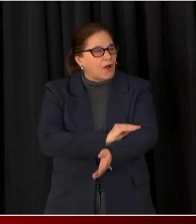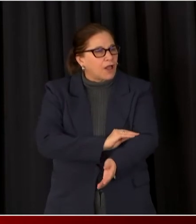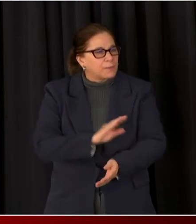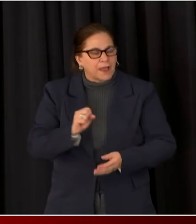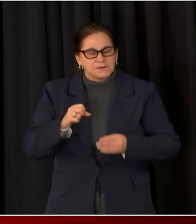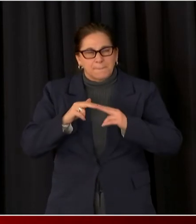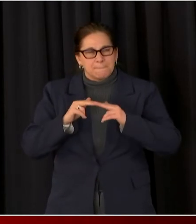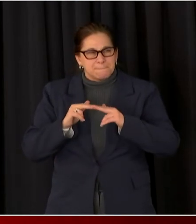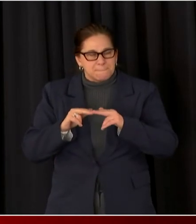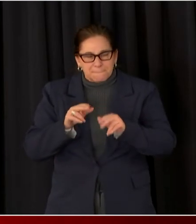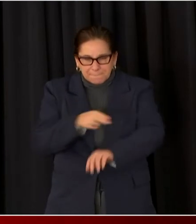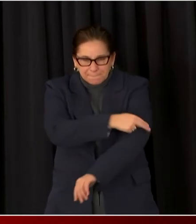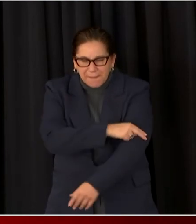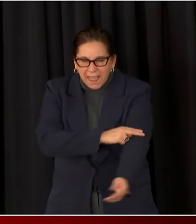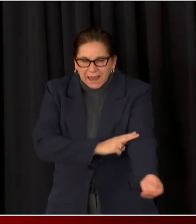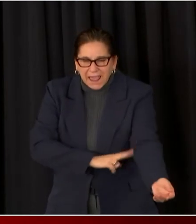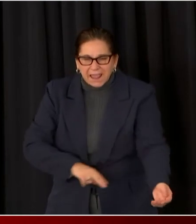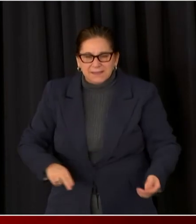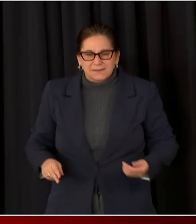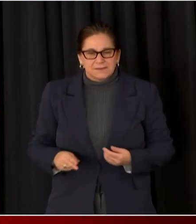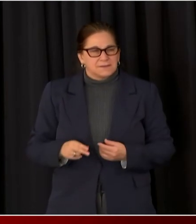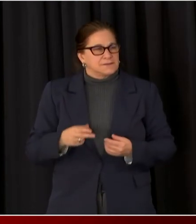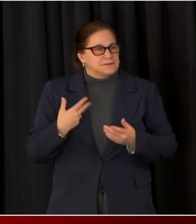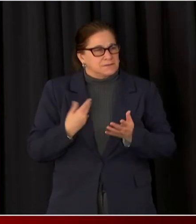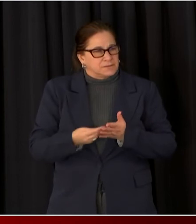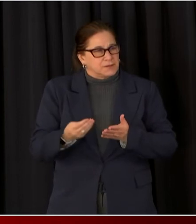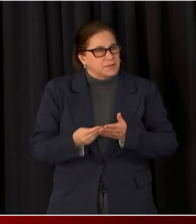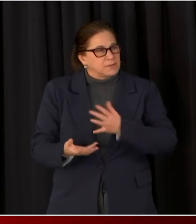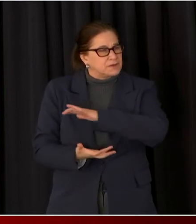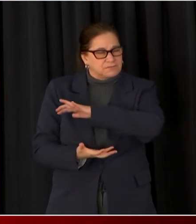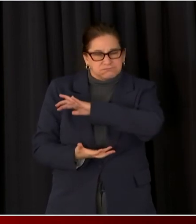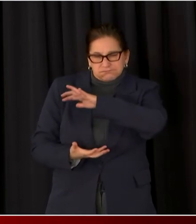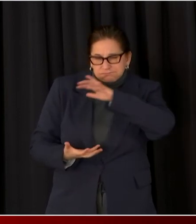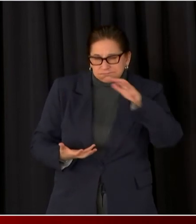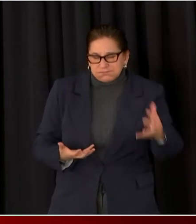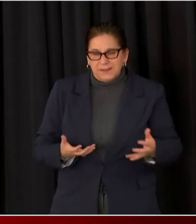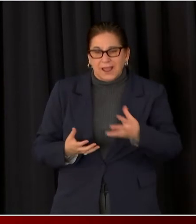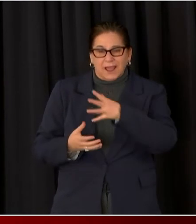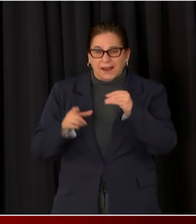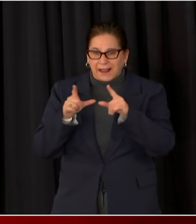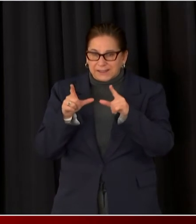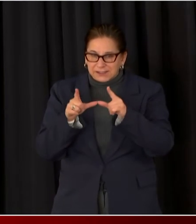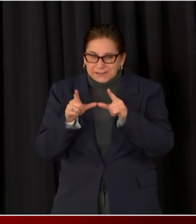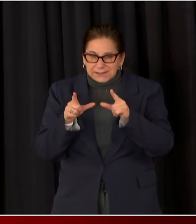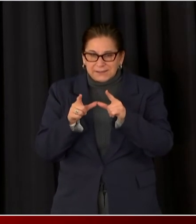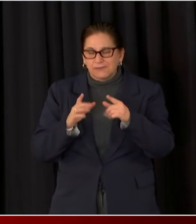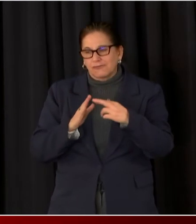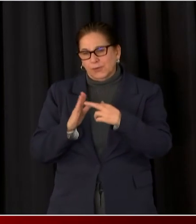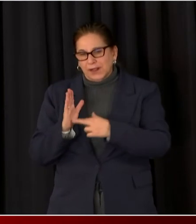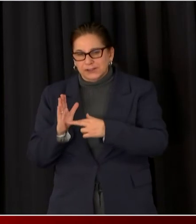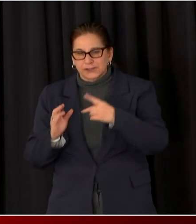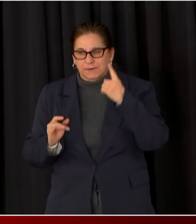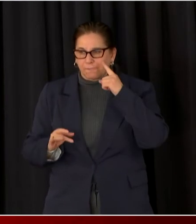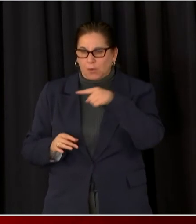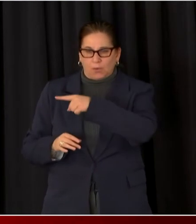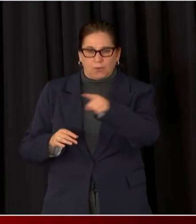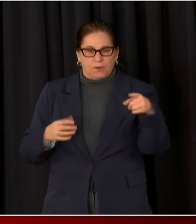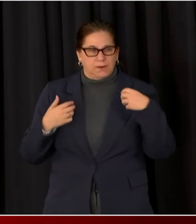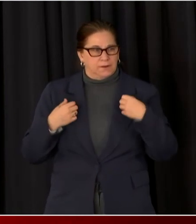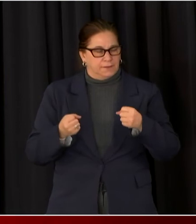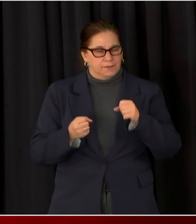to modify the scope of practice for certain licensed, registered, and certified healthcare providers as required, including